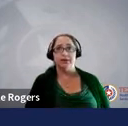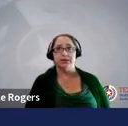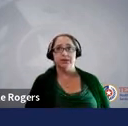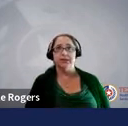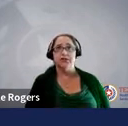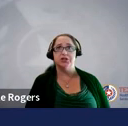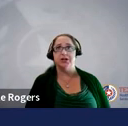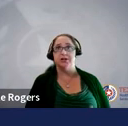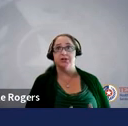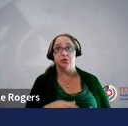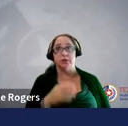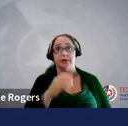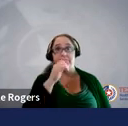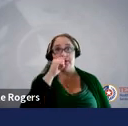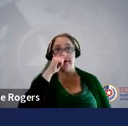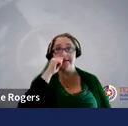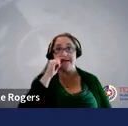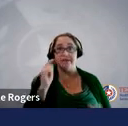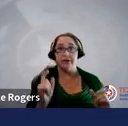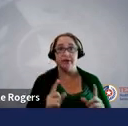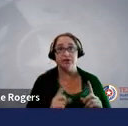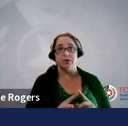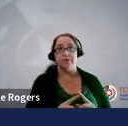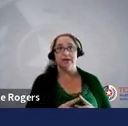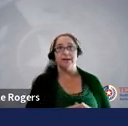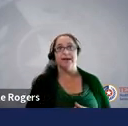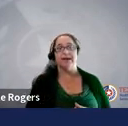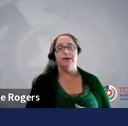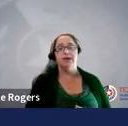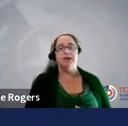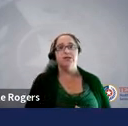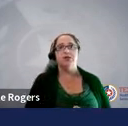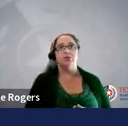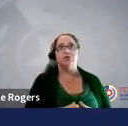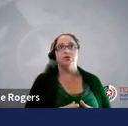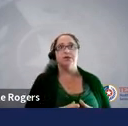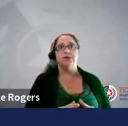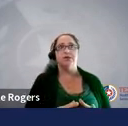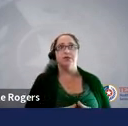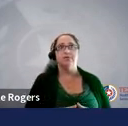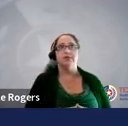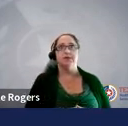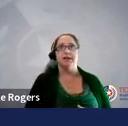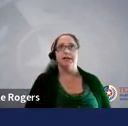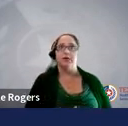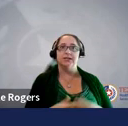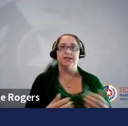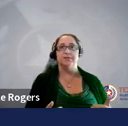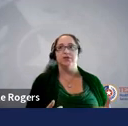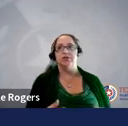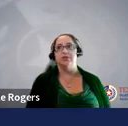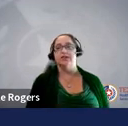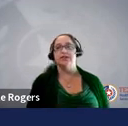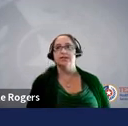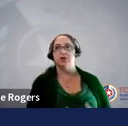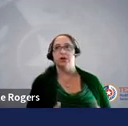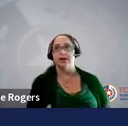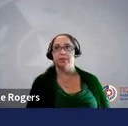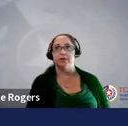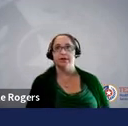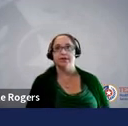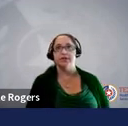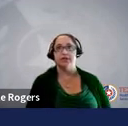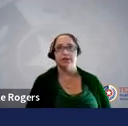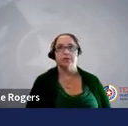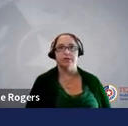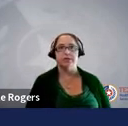of information shared shortly with you guys in a very short amount of time. So don't feel like you need to take a bunch of notes, because this is all